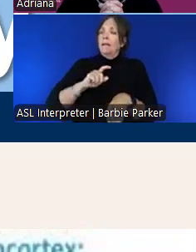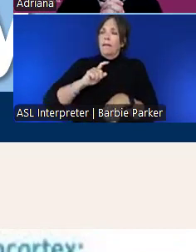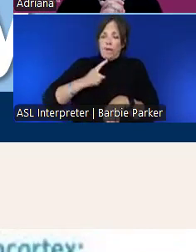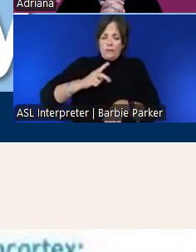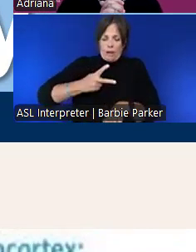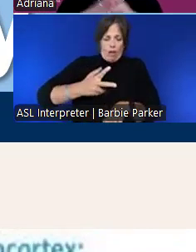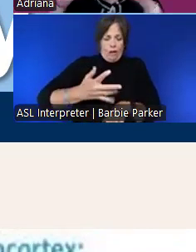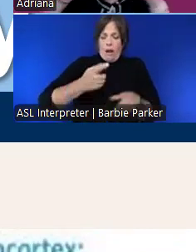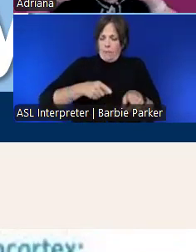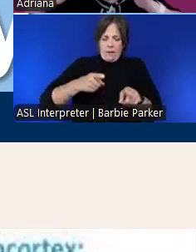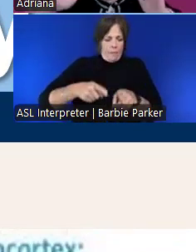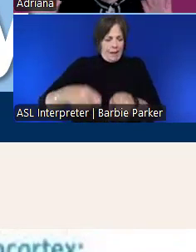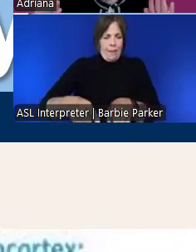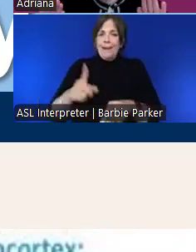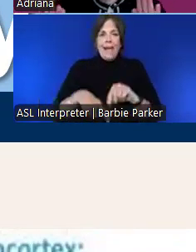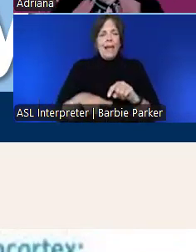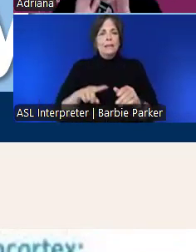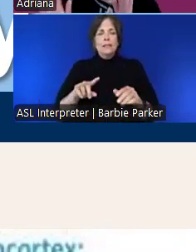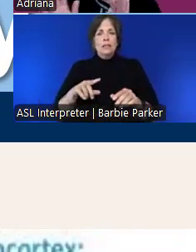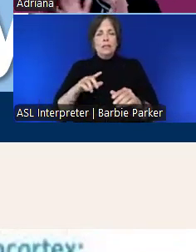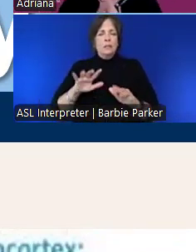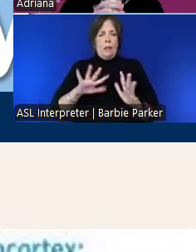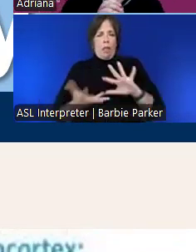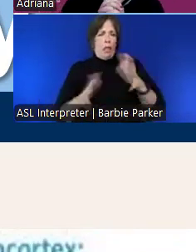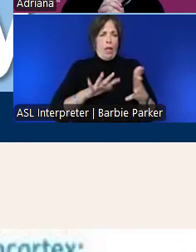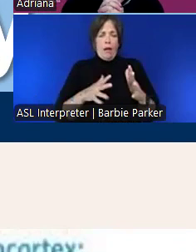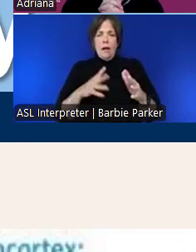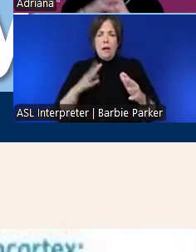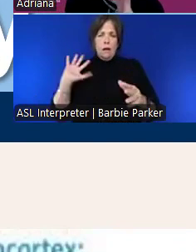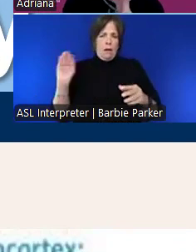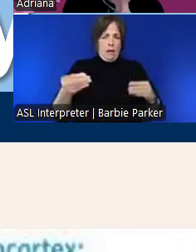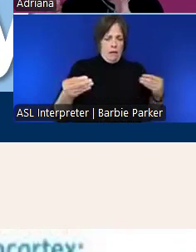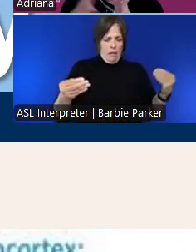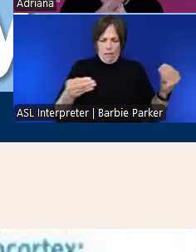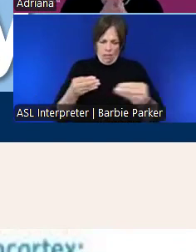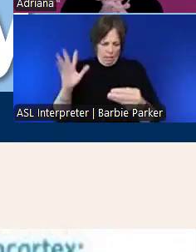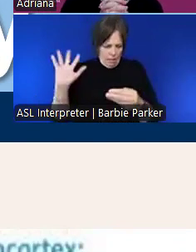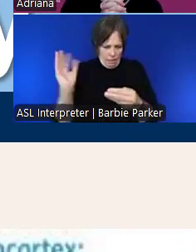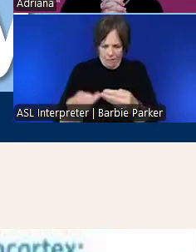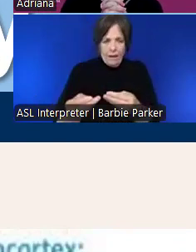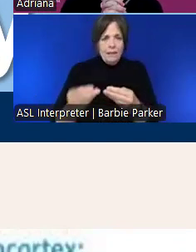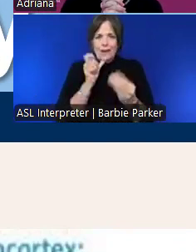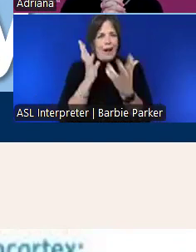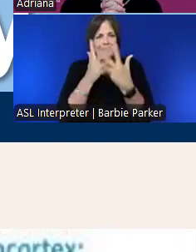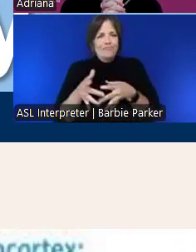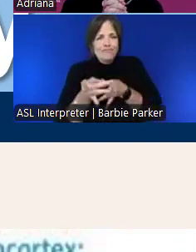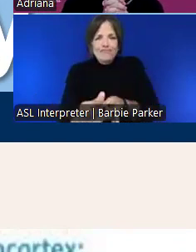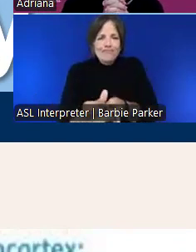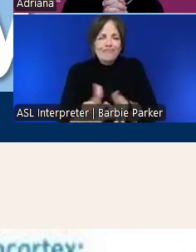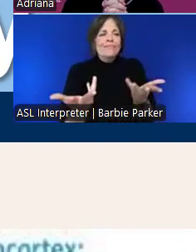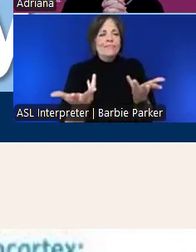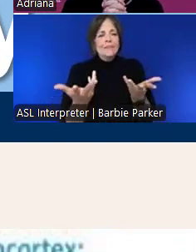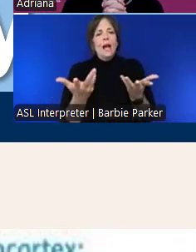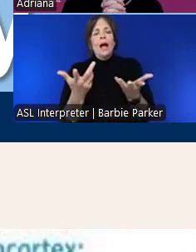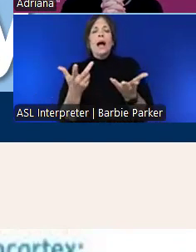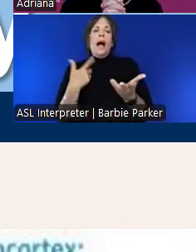that. I'm not going to go super in depth because we know we're running out of time, but I wanted to put this in the PowerPoint so that people can refer